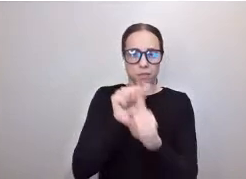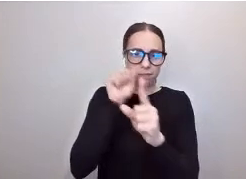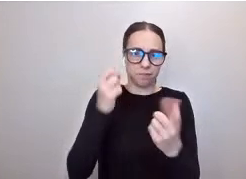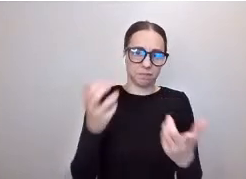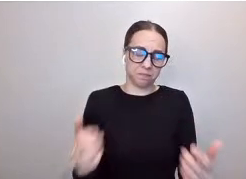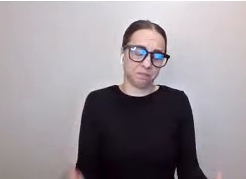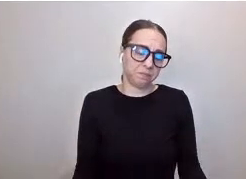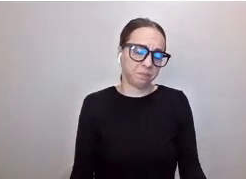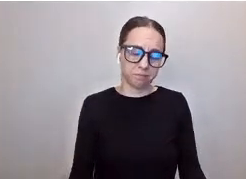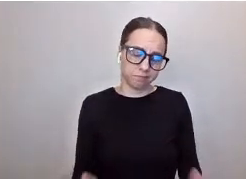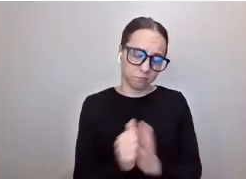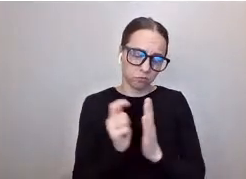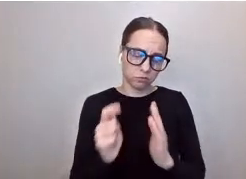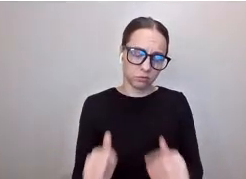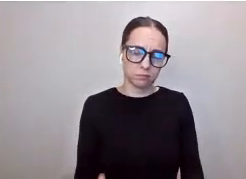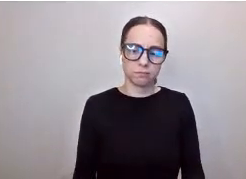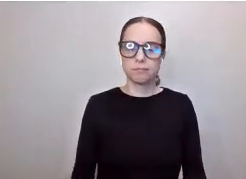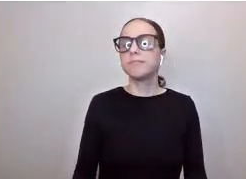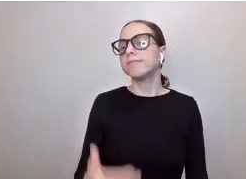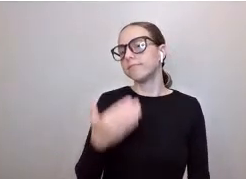Thank you. Councilmember Cunningham.